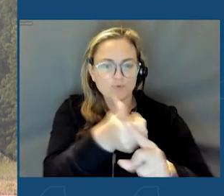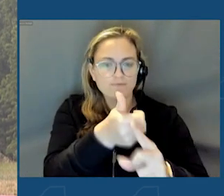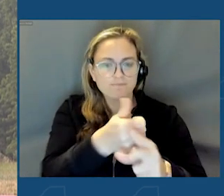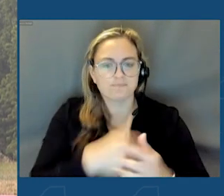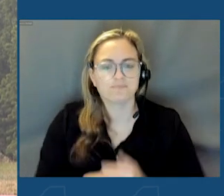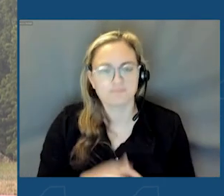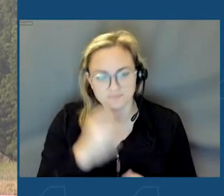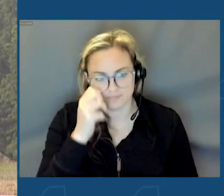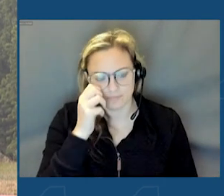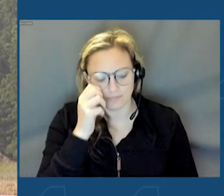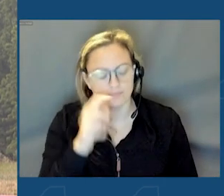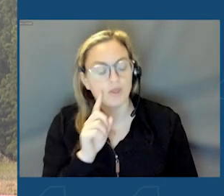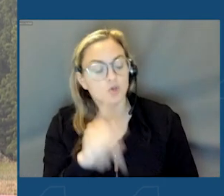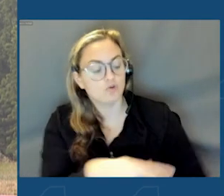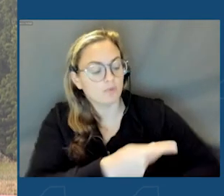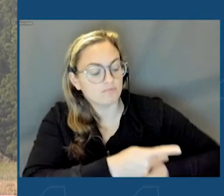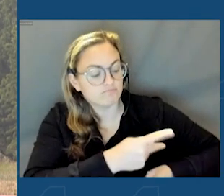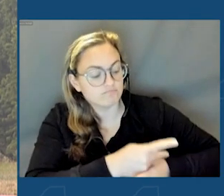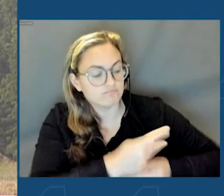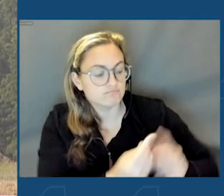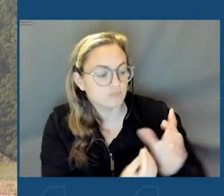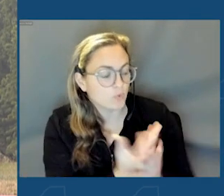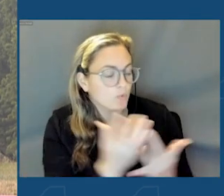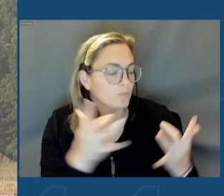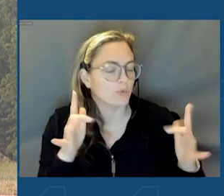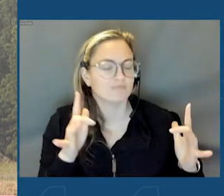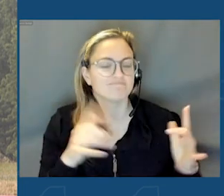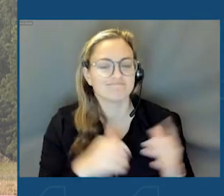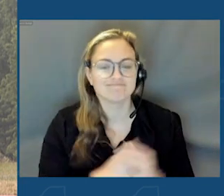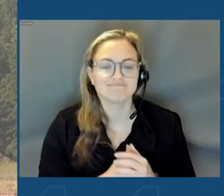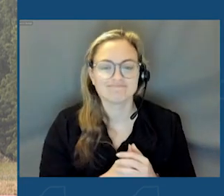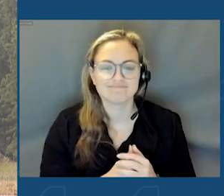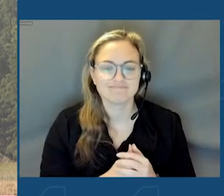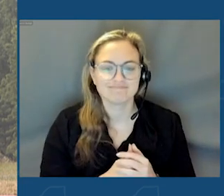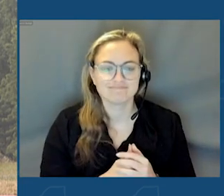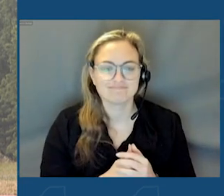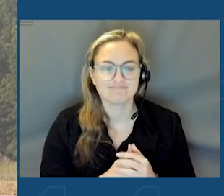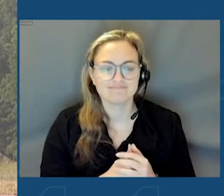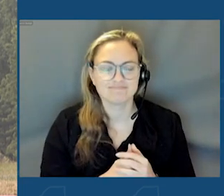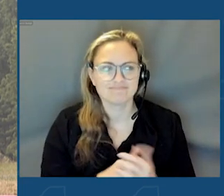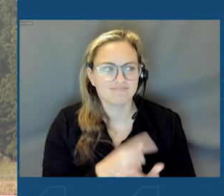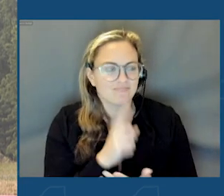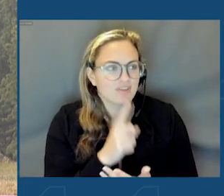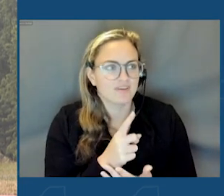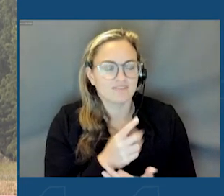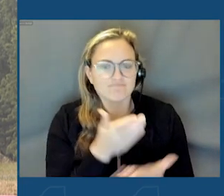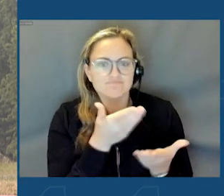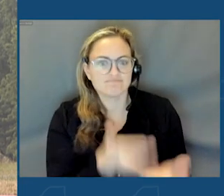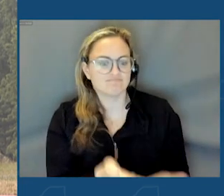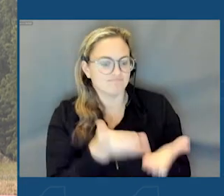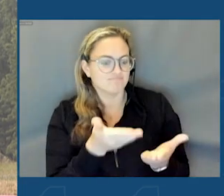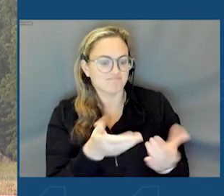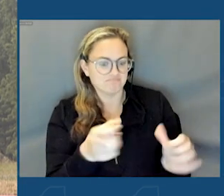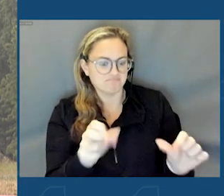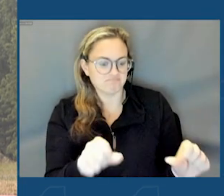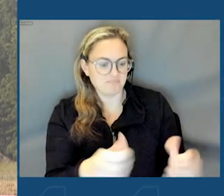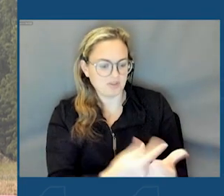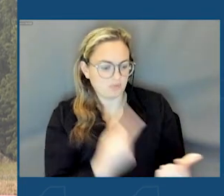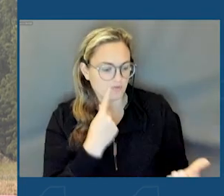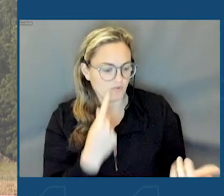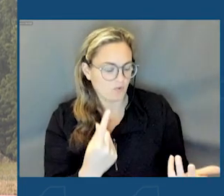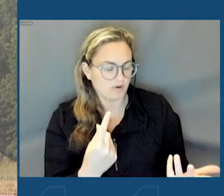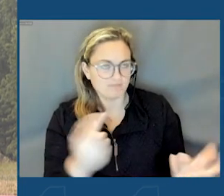your watch, that torch has grown even brighter. A beacon of what the possibilities are when people have